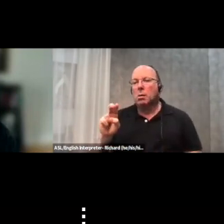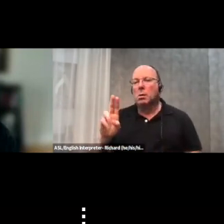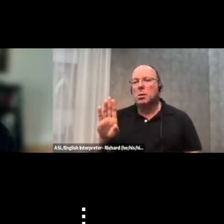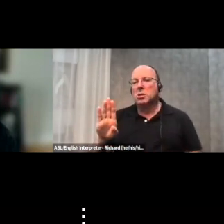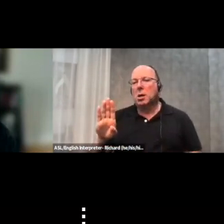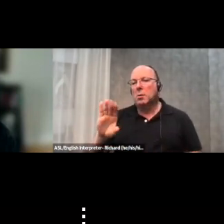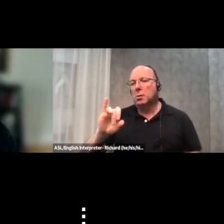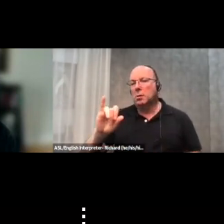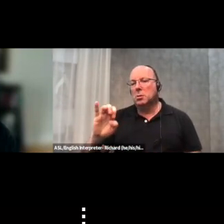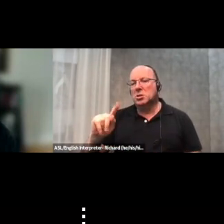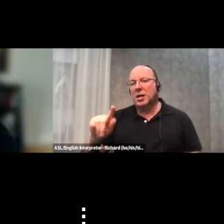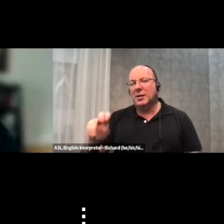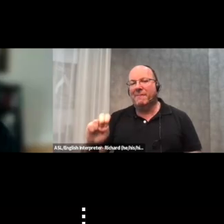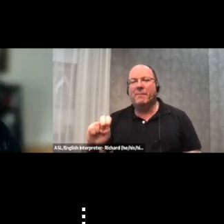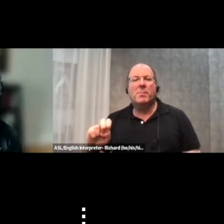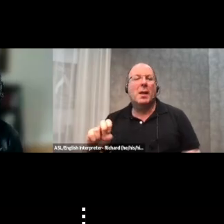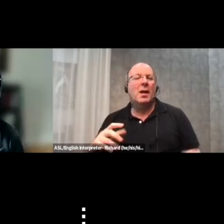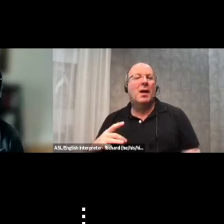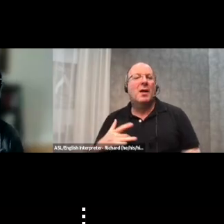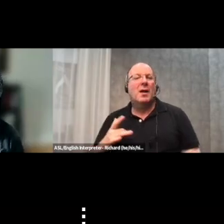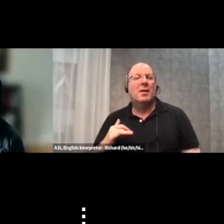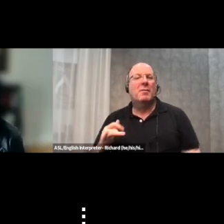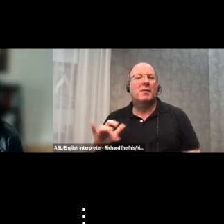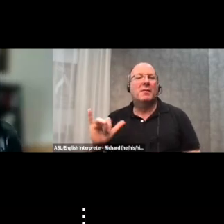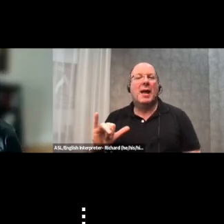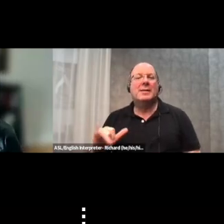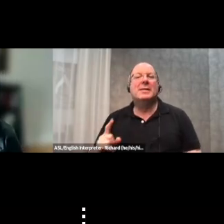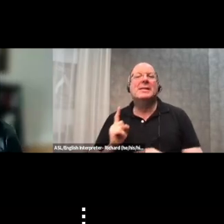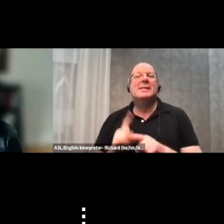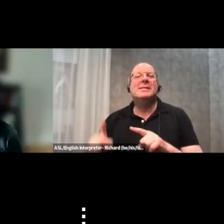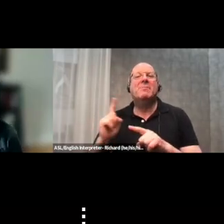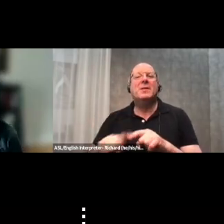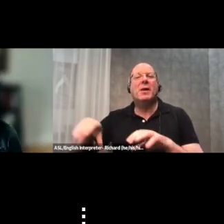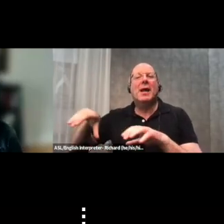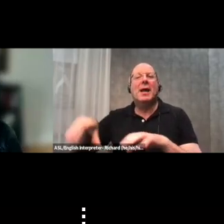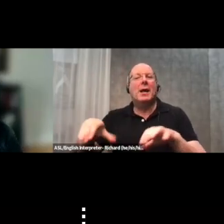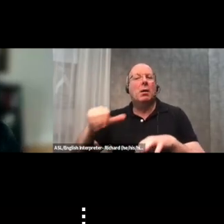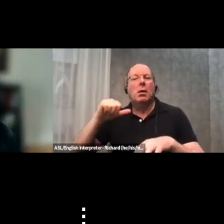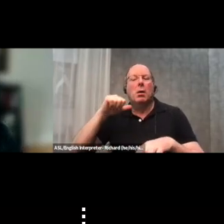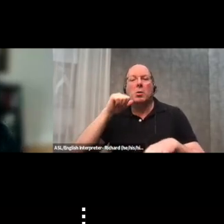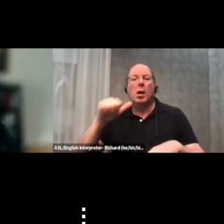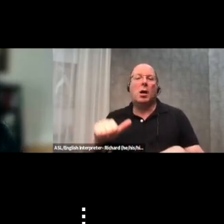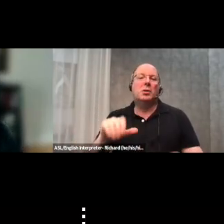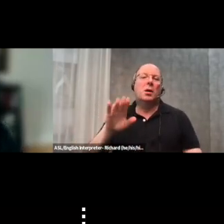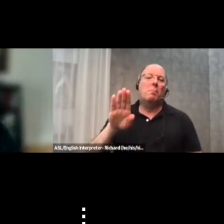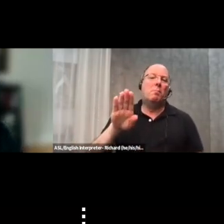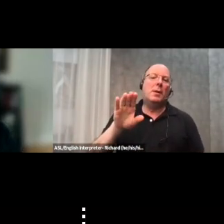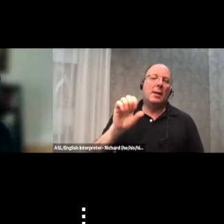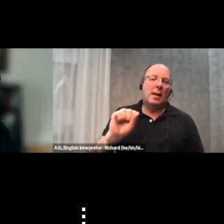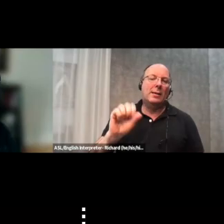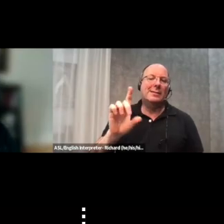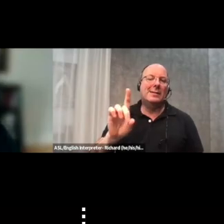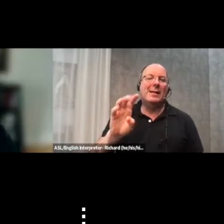I would say it's an expanded term to kind of encompass a lot of activities that would also not fit under the BDSM umbrella as a whole.